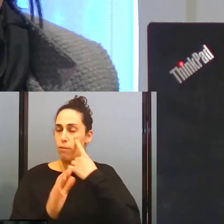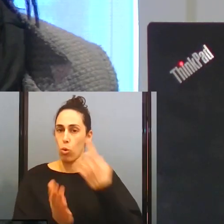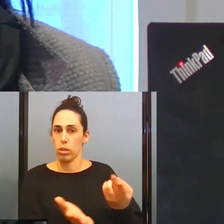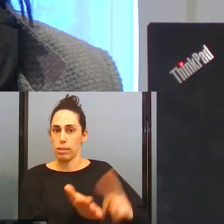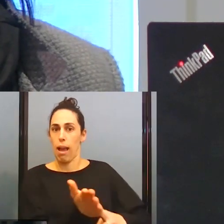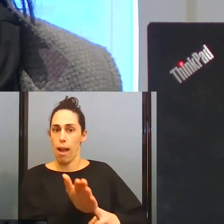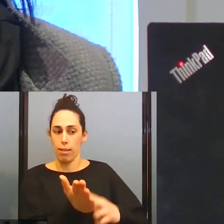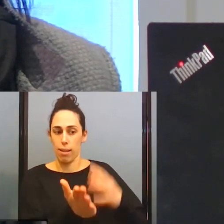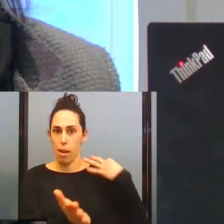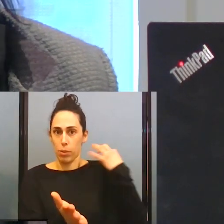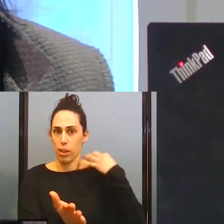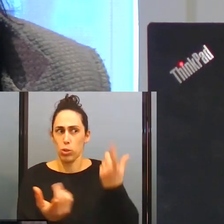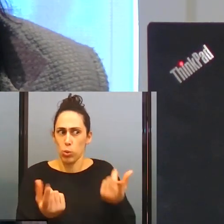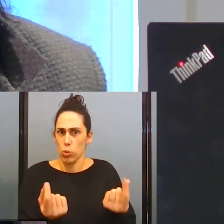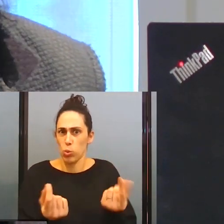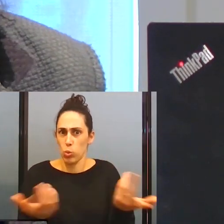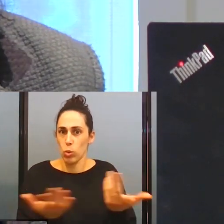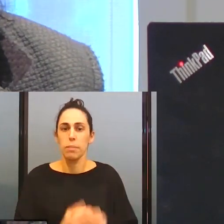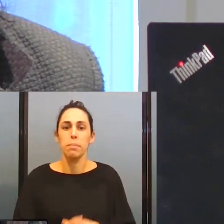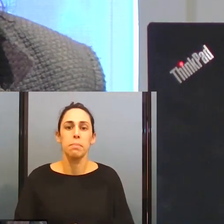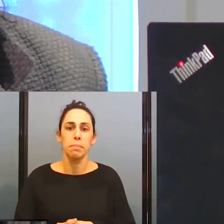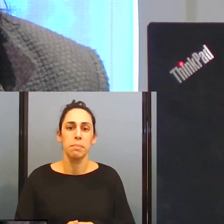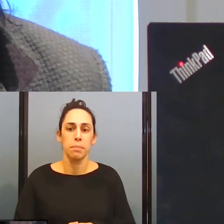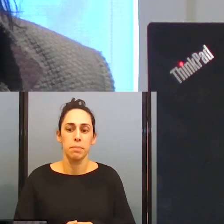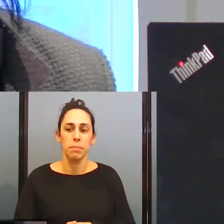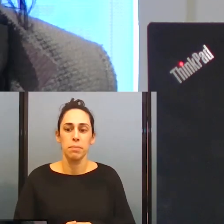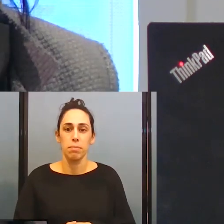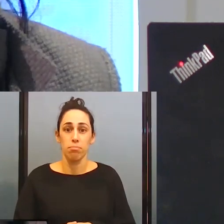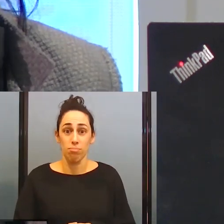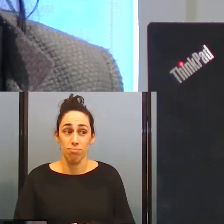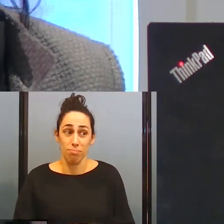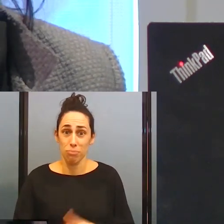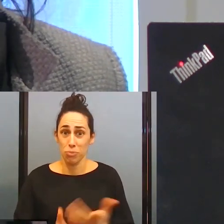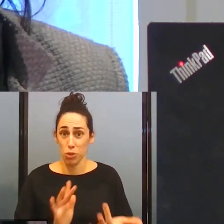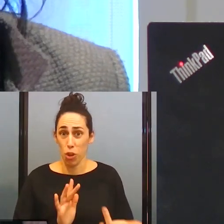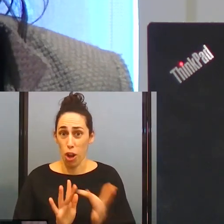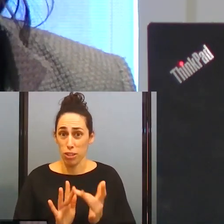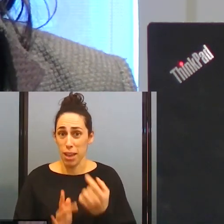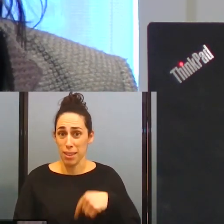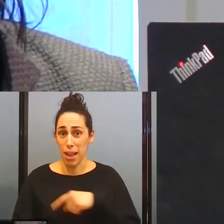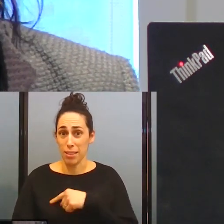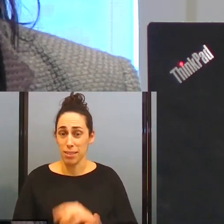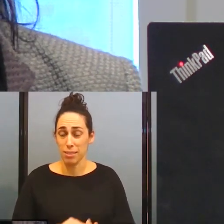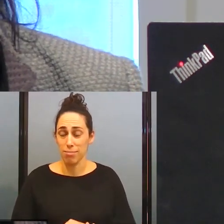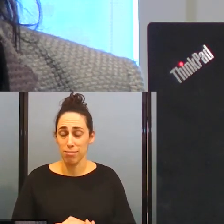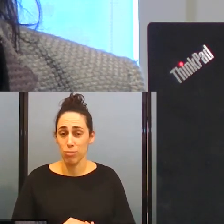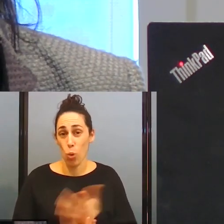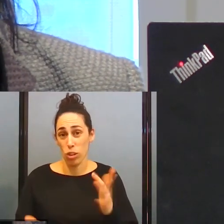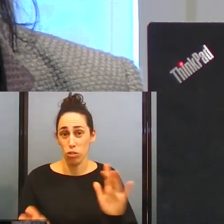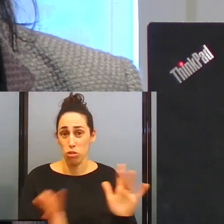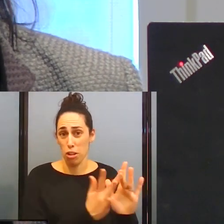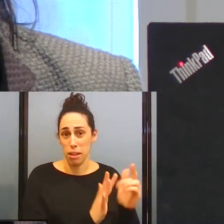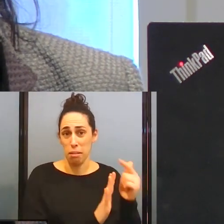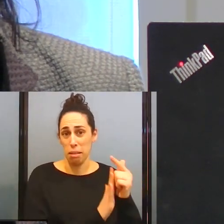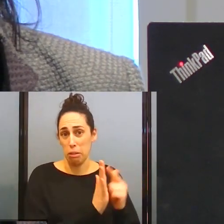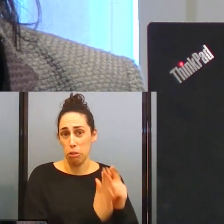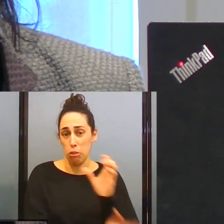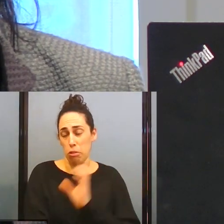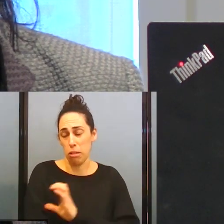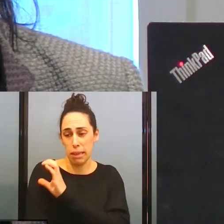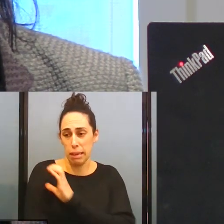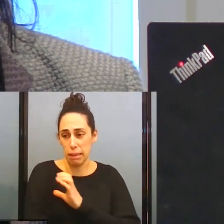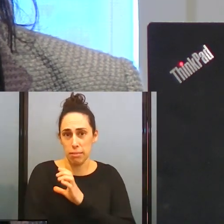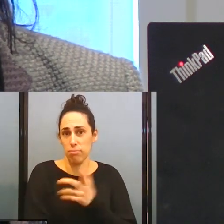would say they should contact us or a legal clinic and speak to a lawyer. This